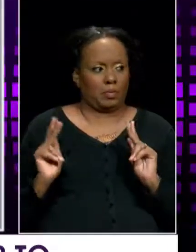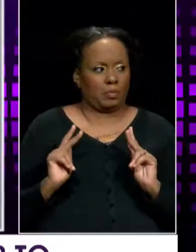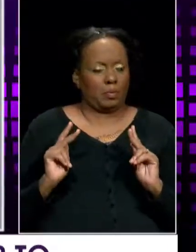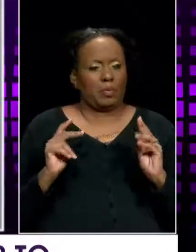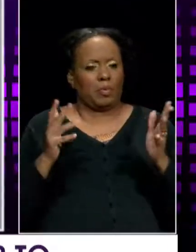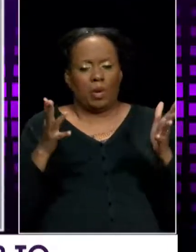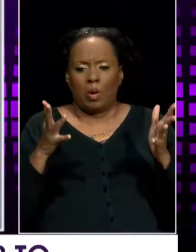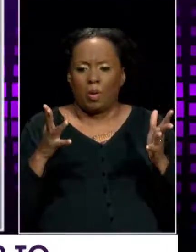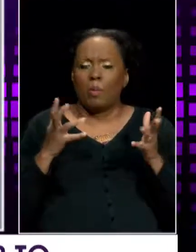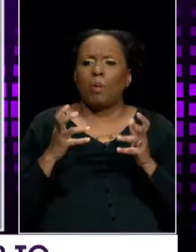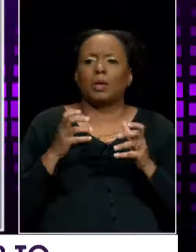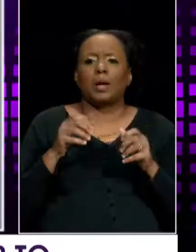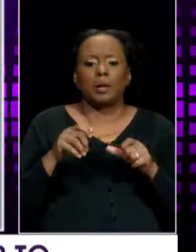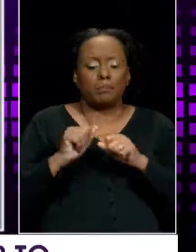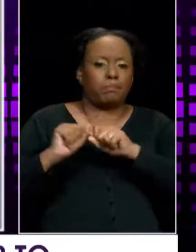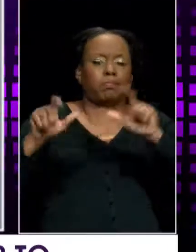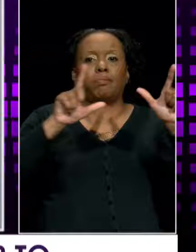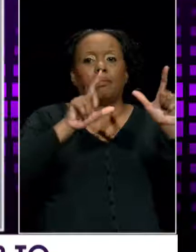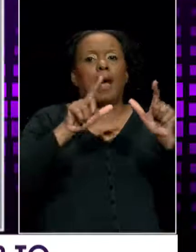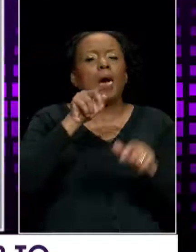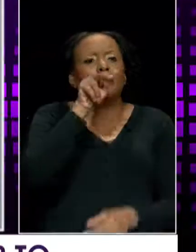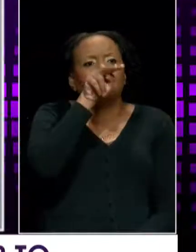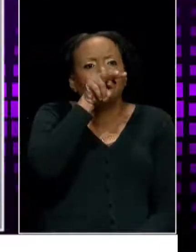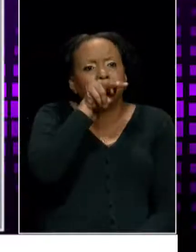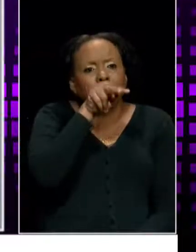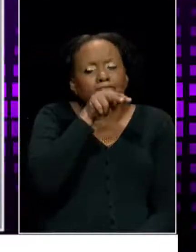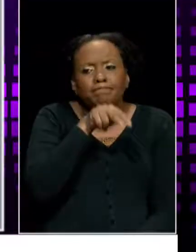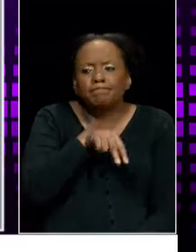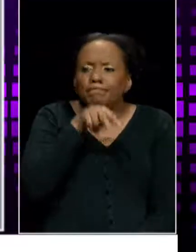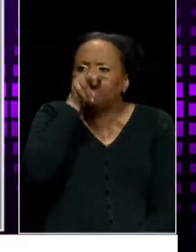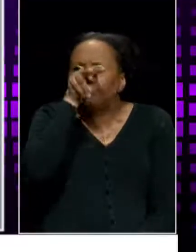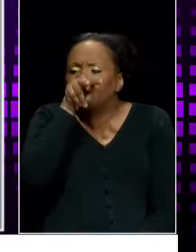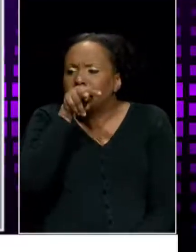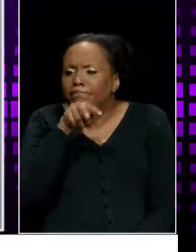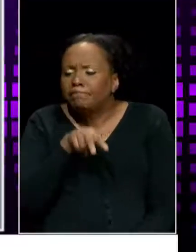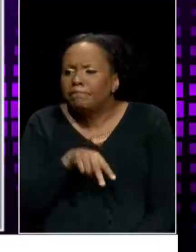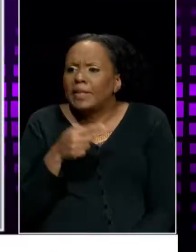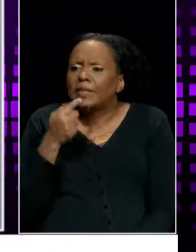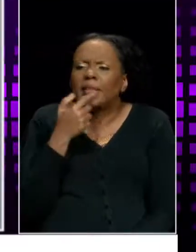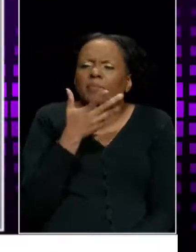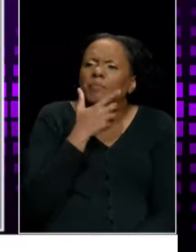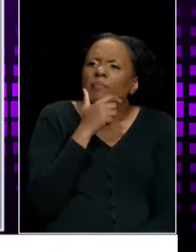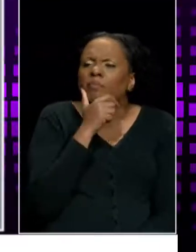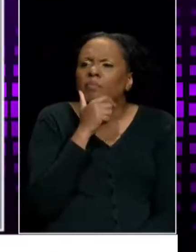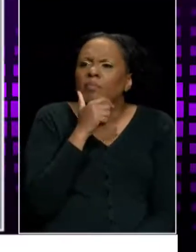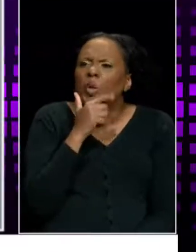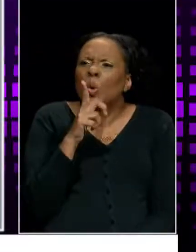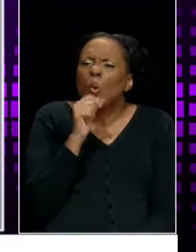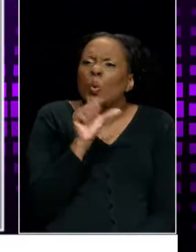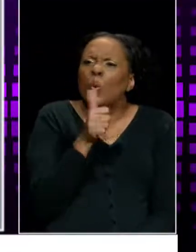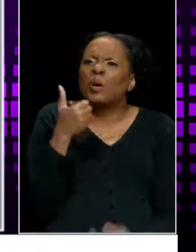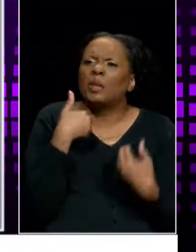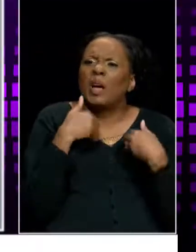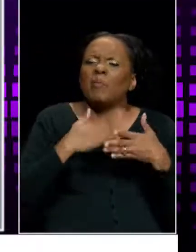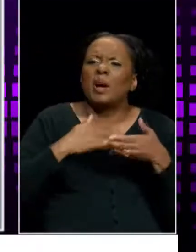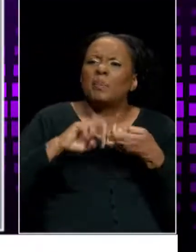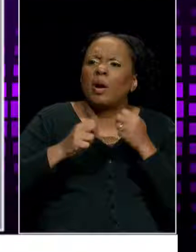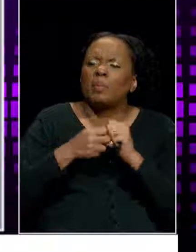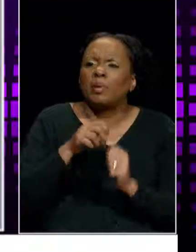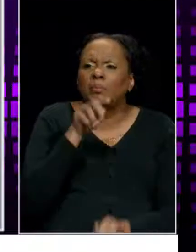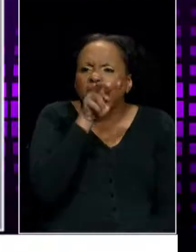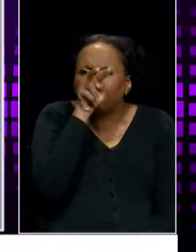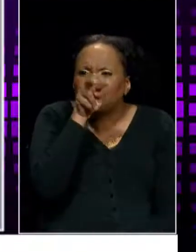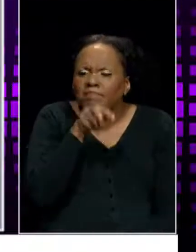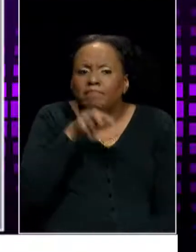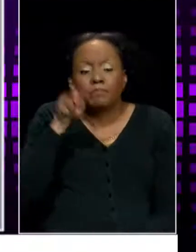to get advice. Persons will run to social media because they know that somebody else on social media feels the same way. And a specific platform is Twitter. When